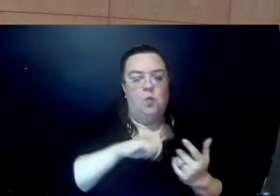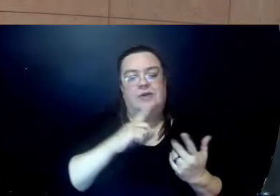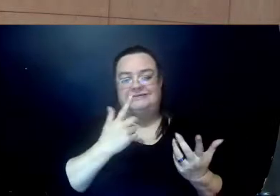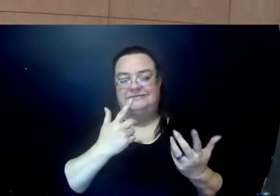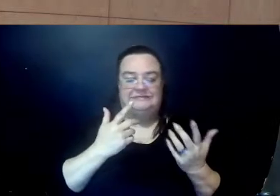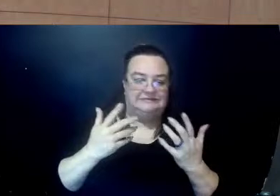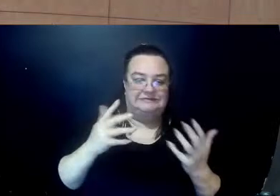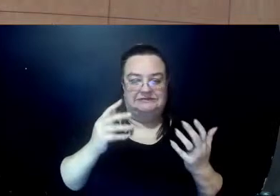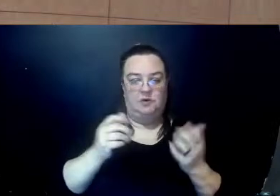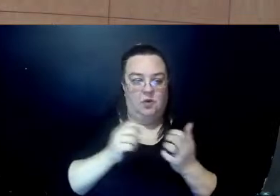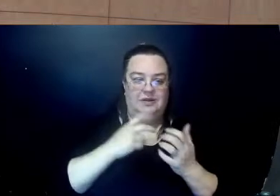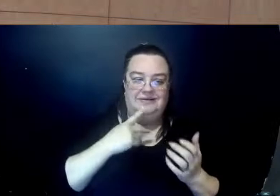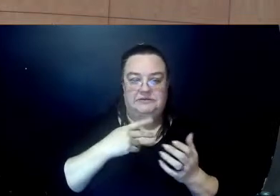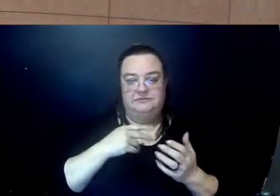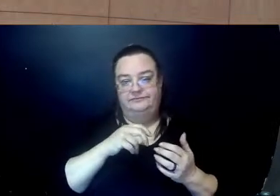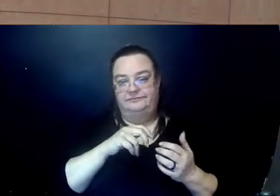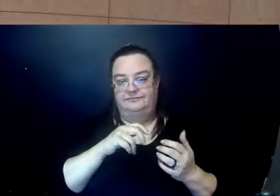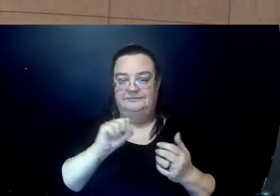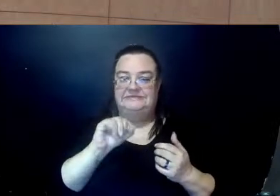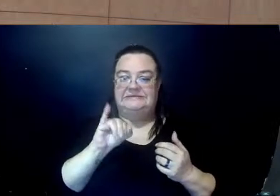I'm okay sidestepping it